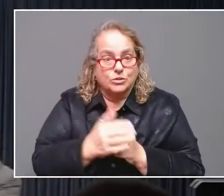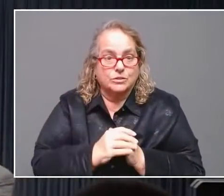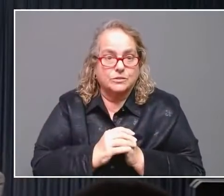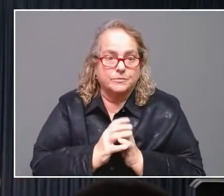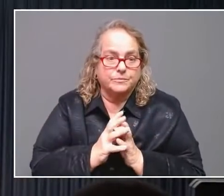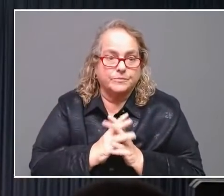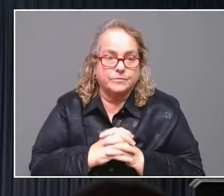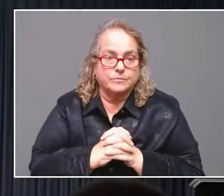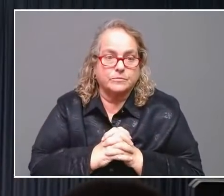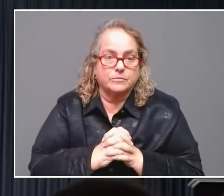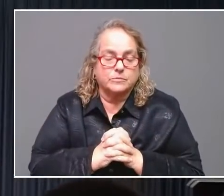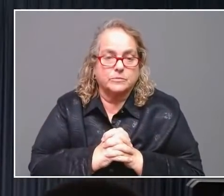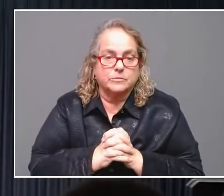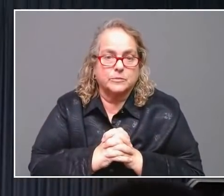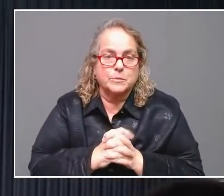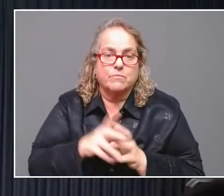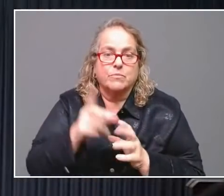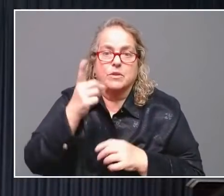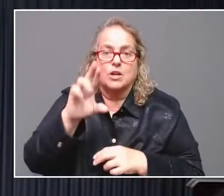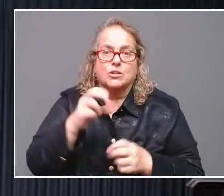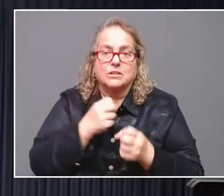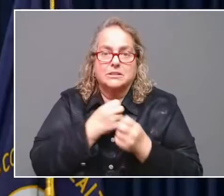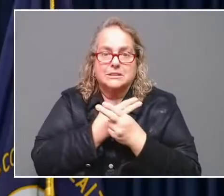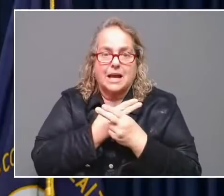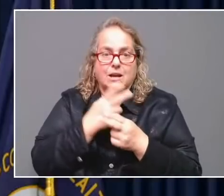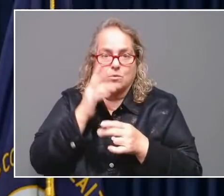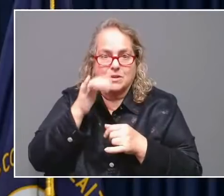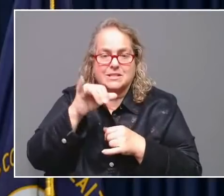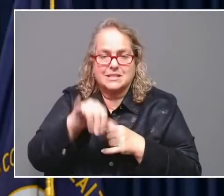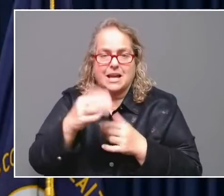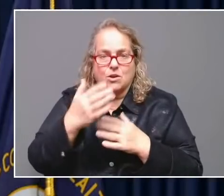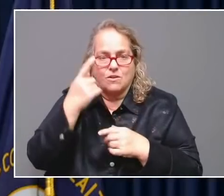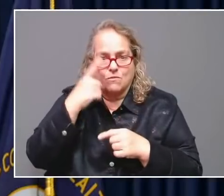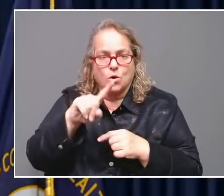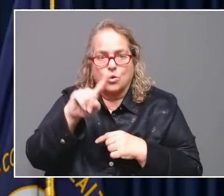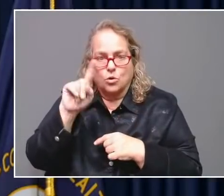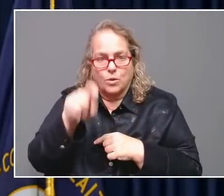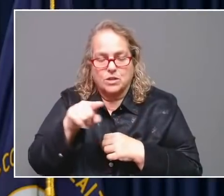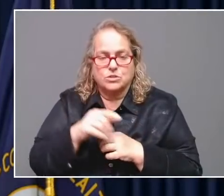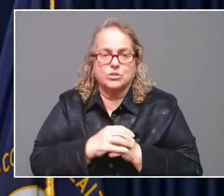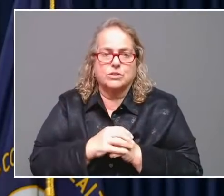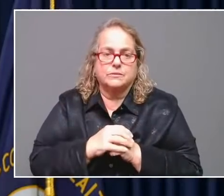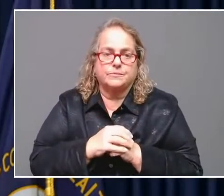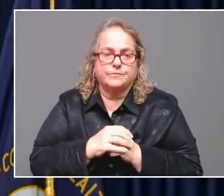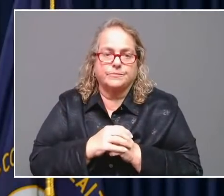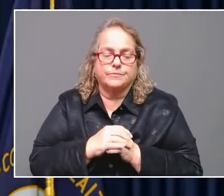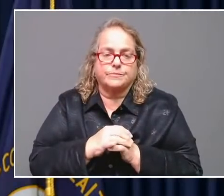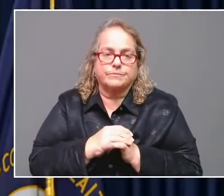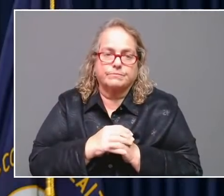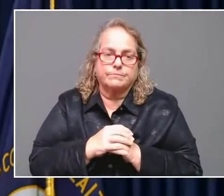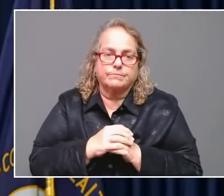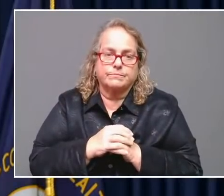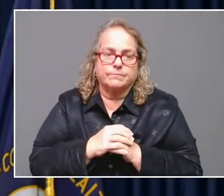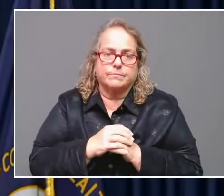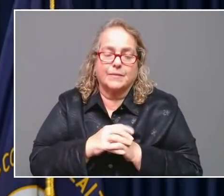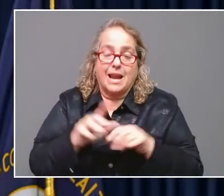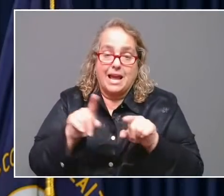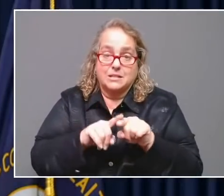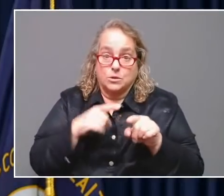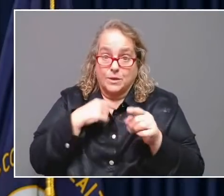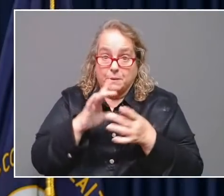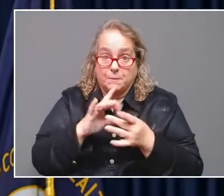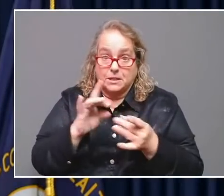And Dr. Stack is going to stay with us for questions afterwards. As we mentioned,